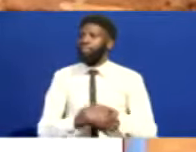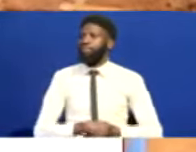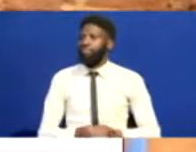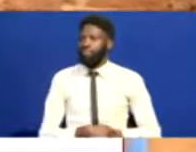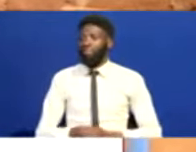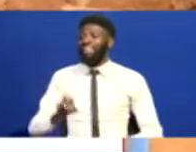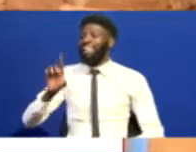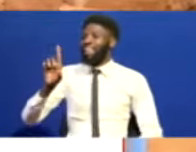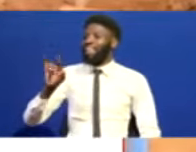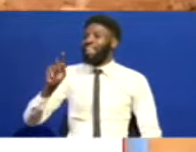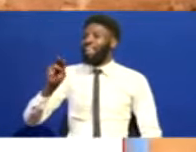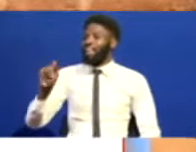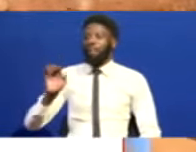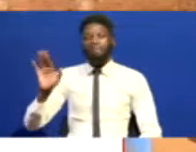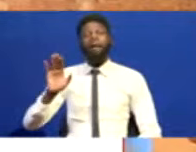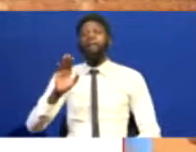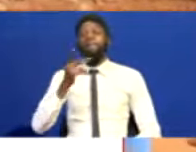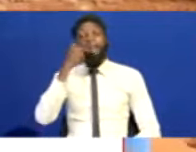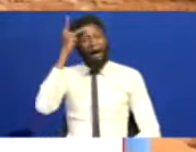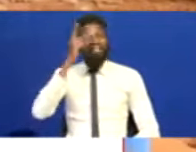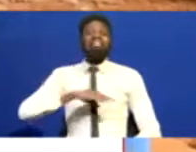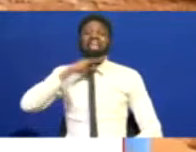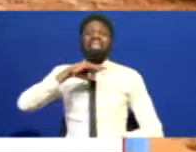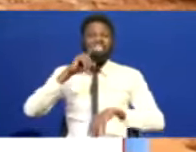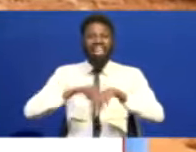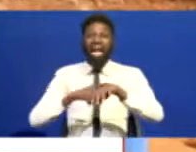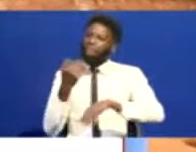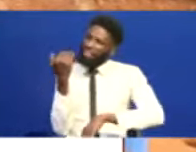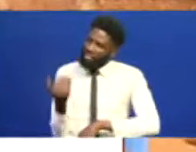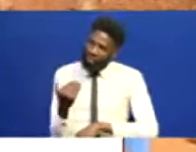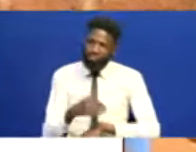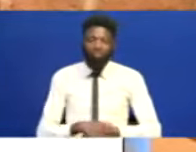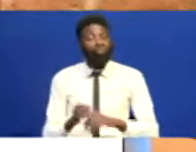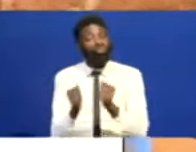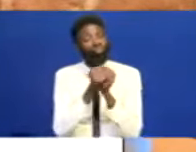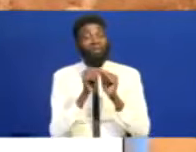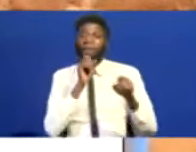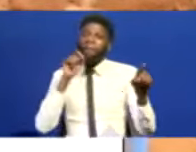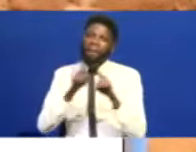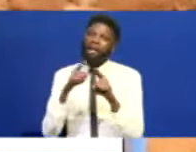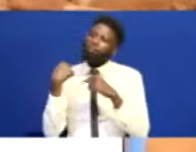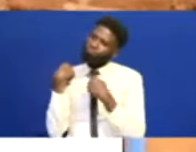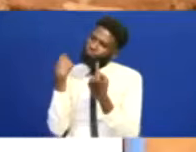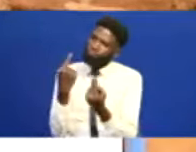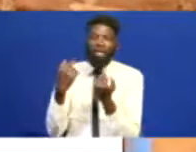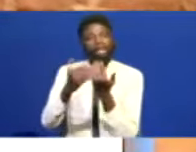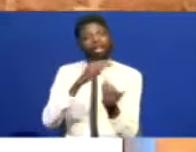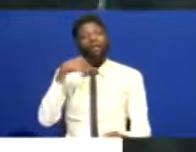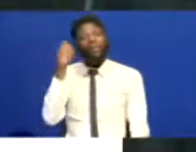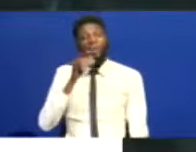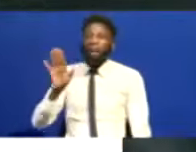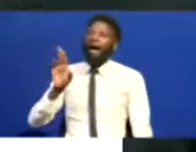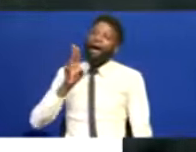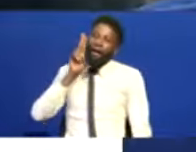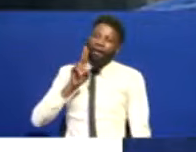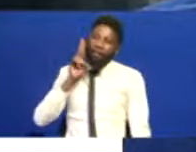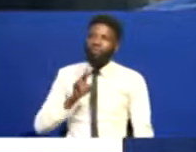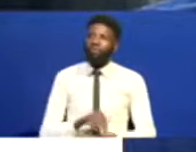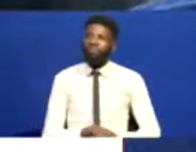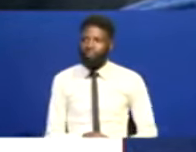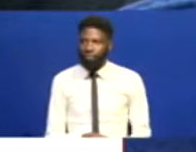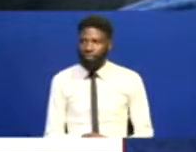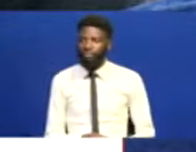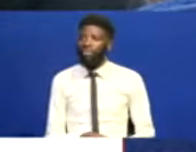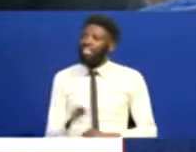Diana lost her parents at a tender age, and together with her brother, they've been living under the care of her uncle.